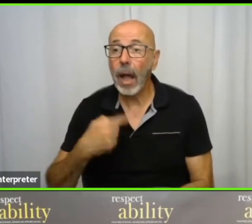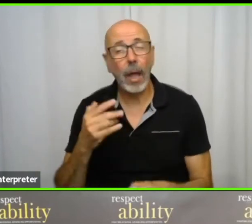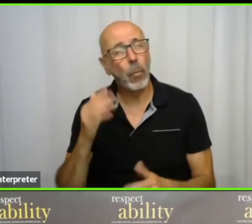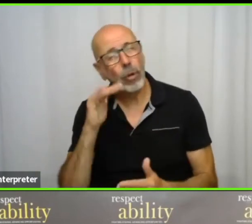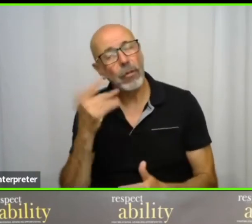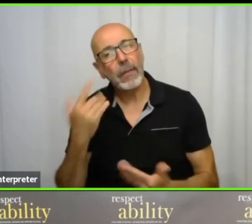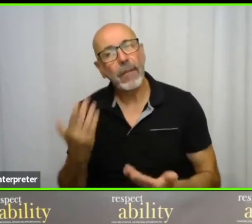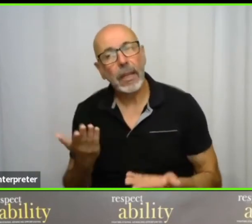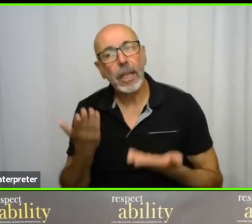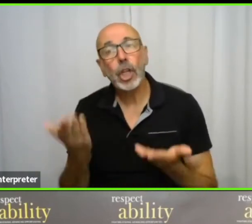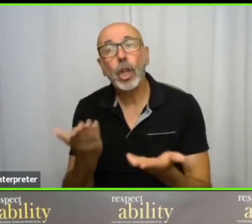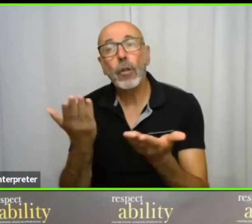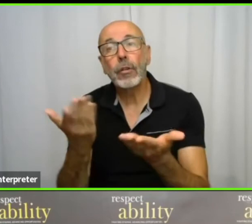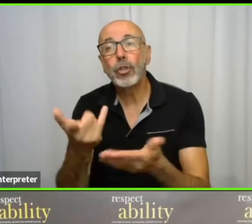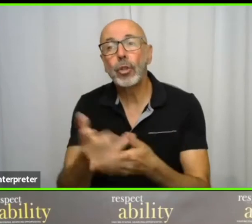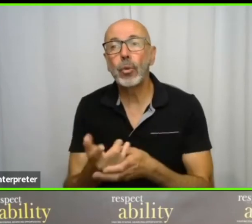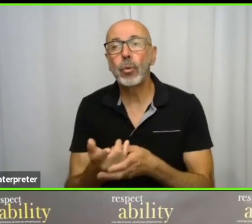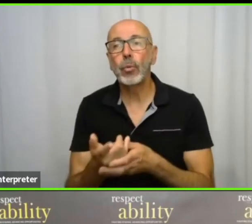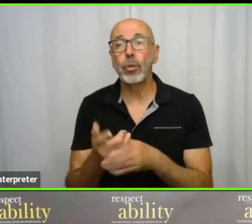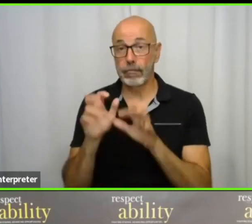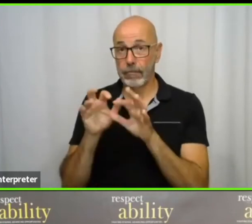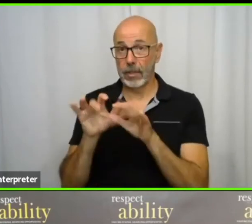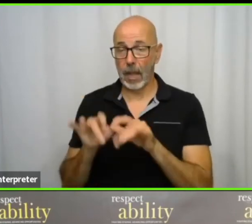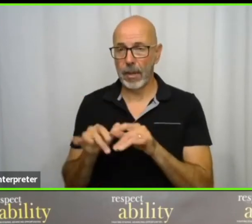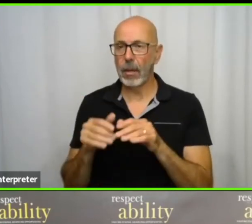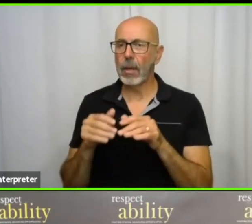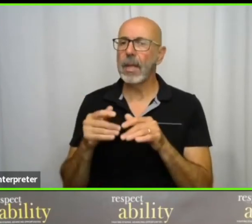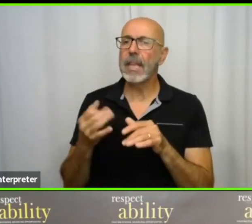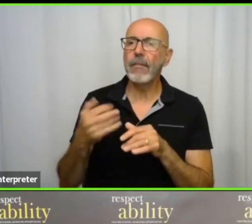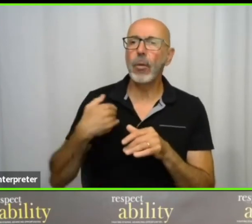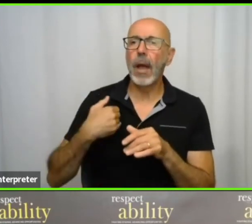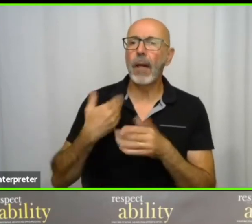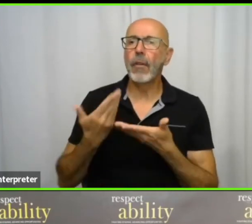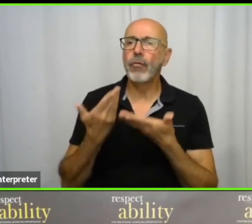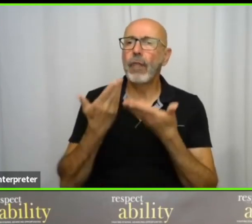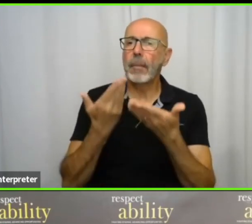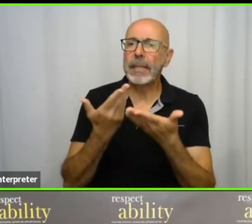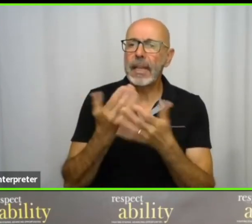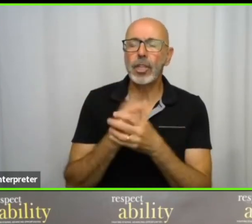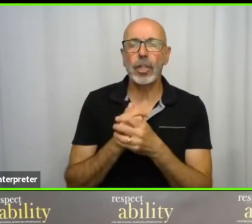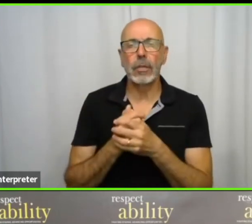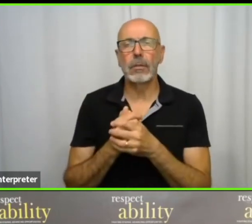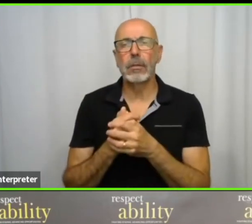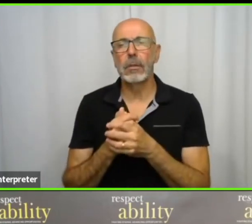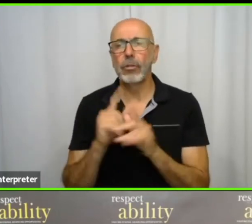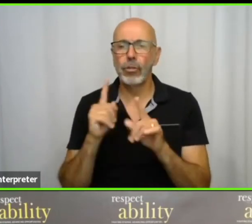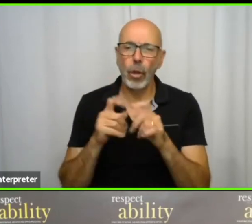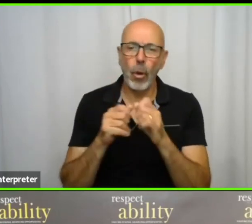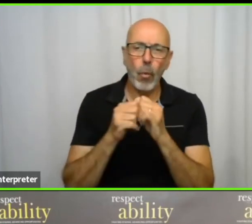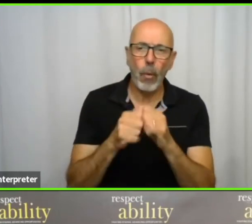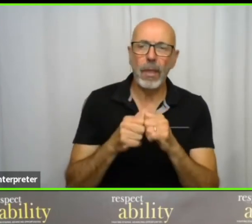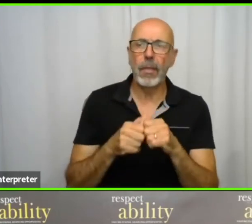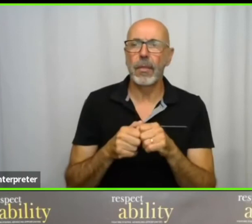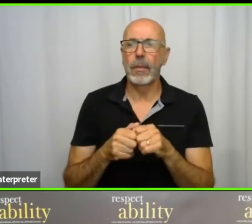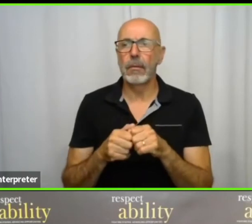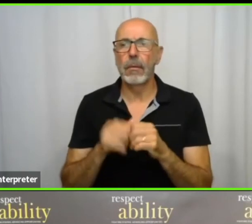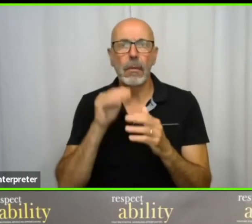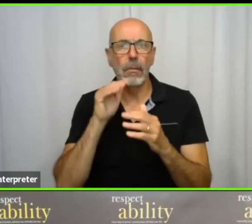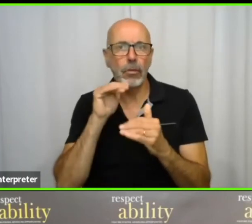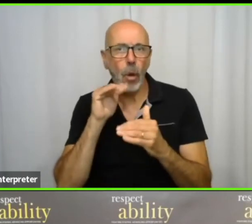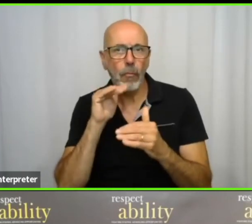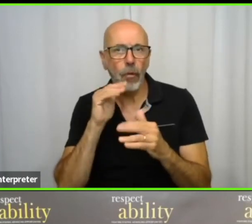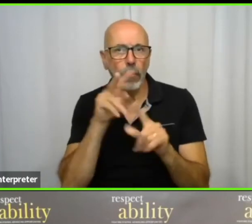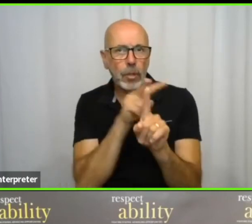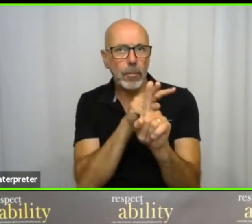put into the chat whether there is a recommendation to go with this helpful perspective